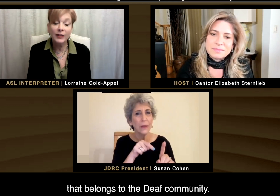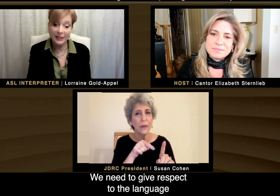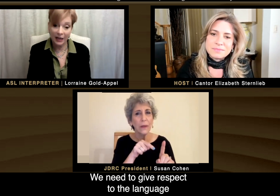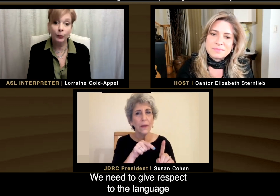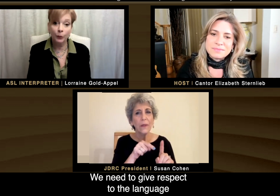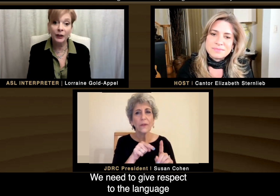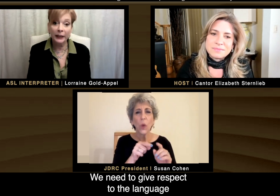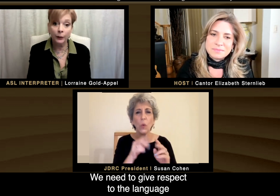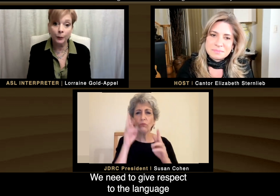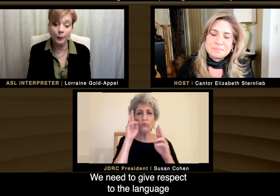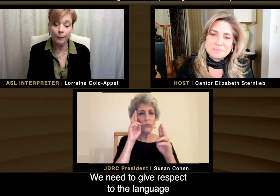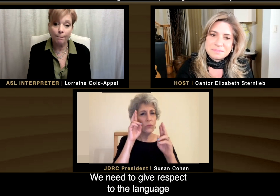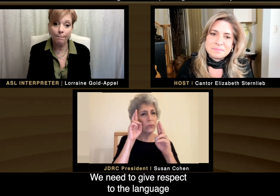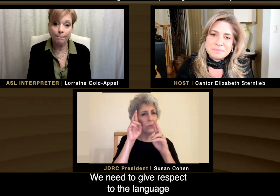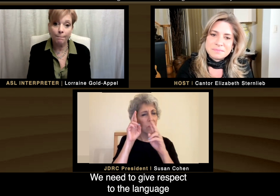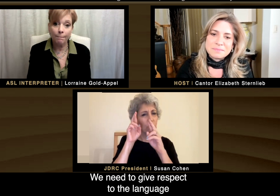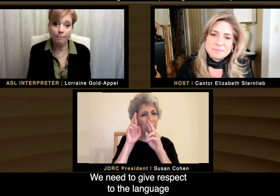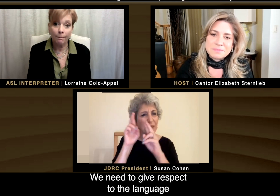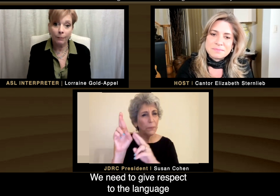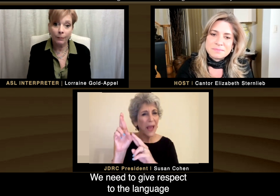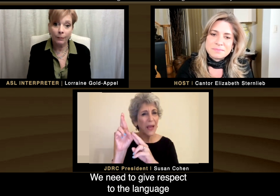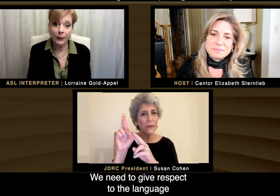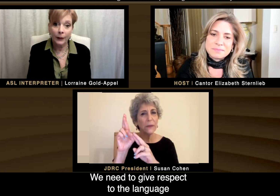to the deaf community.